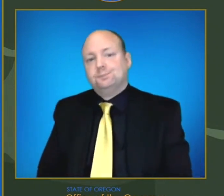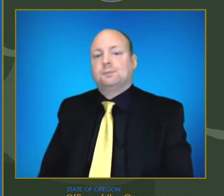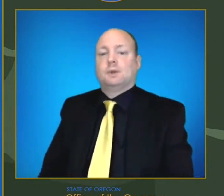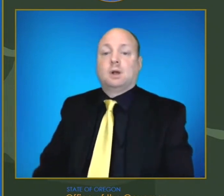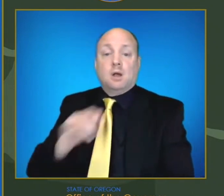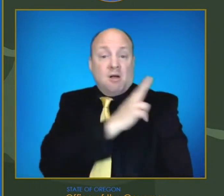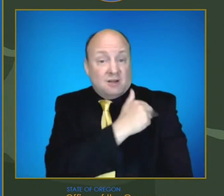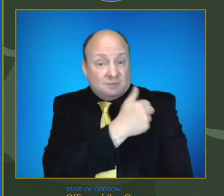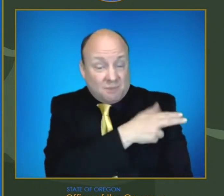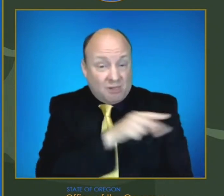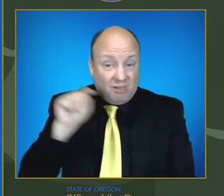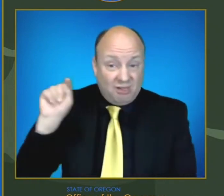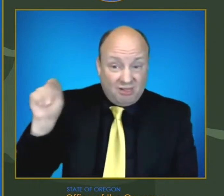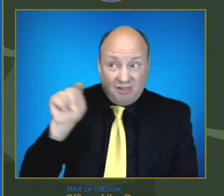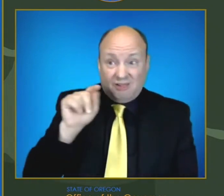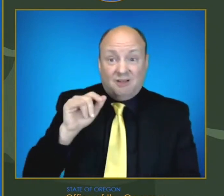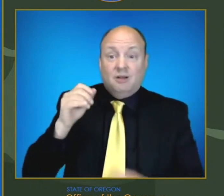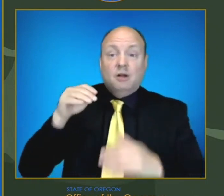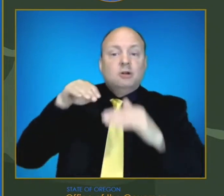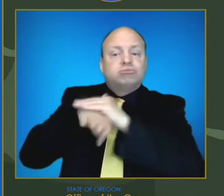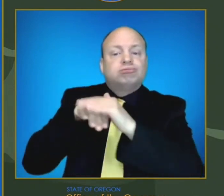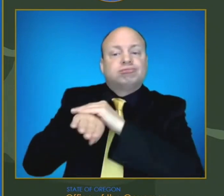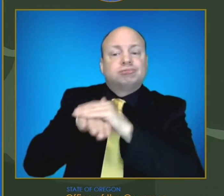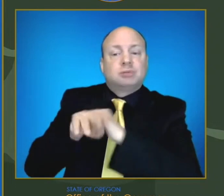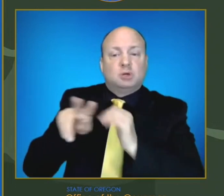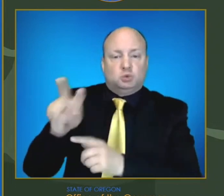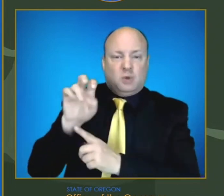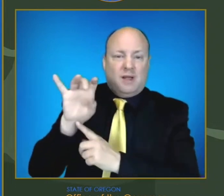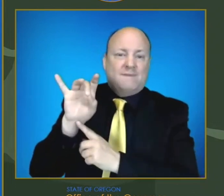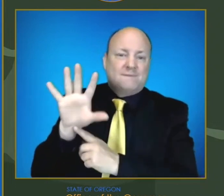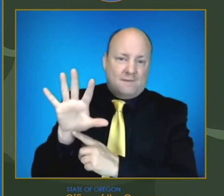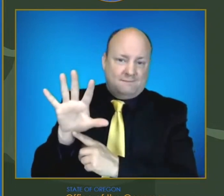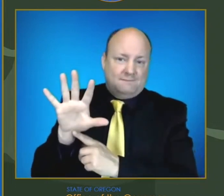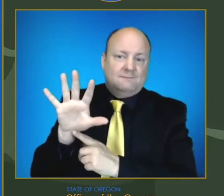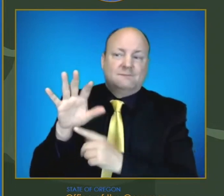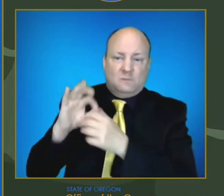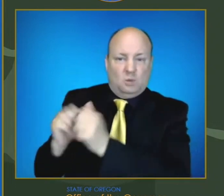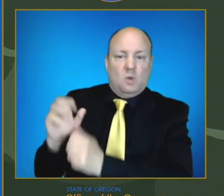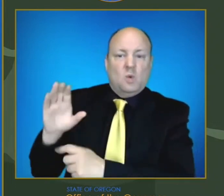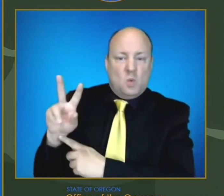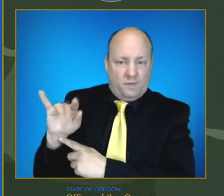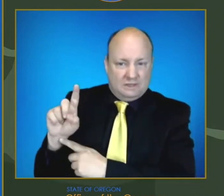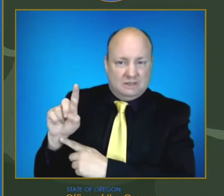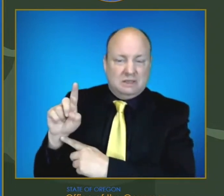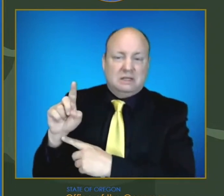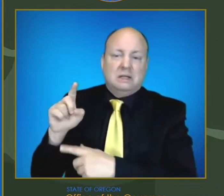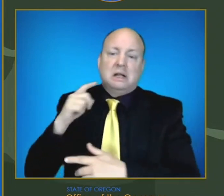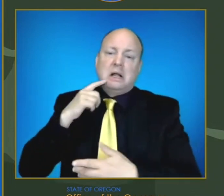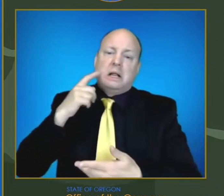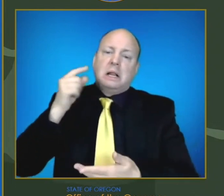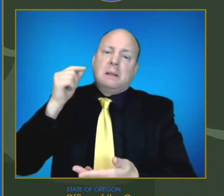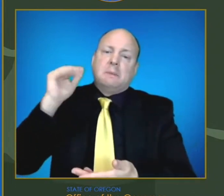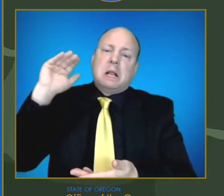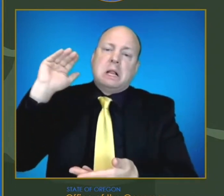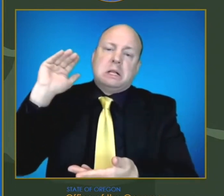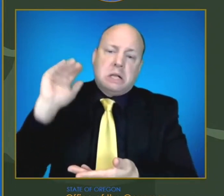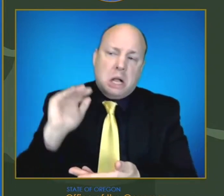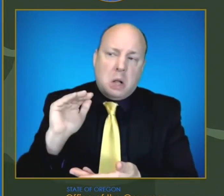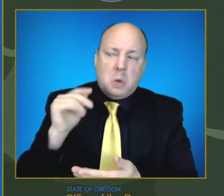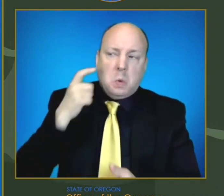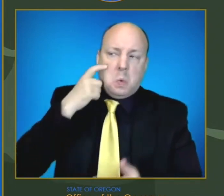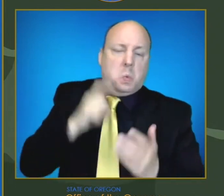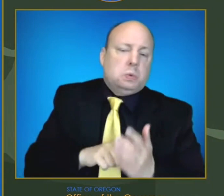We've declined significantly over the past week and since the beginning of the month. Nevertheless, hospitalizations are still too